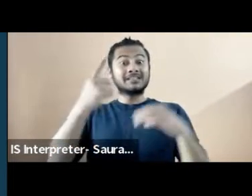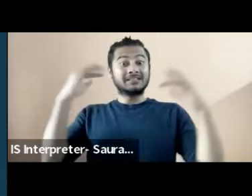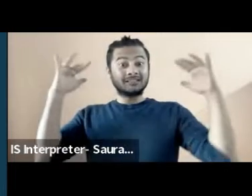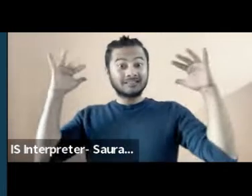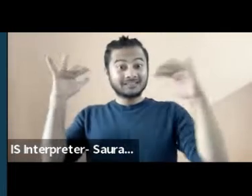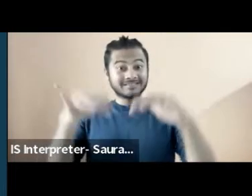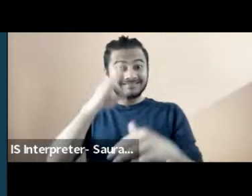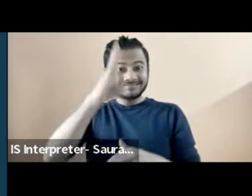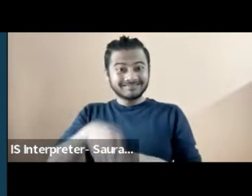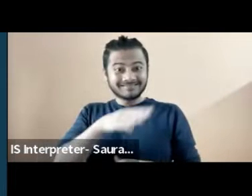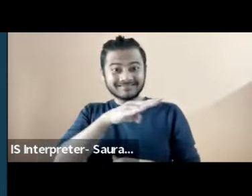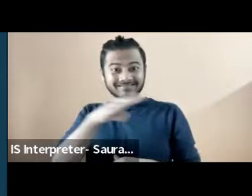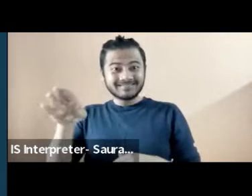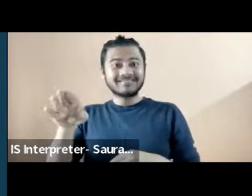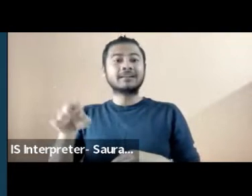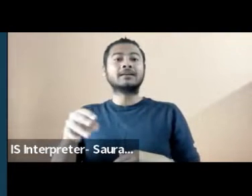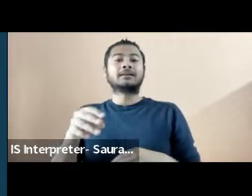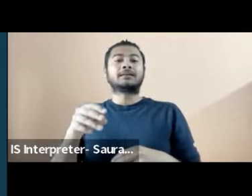in the second,